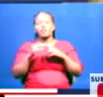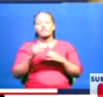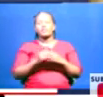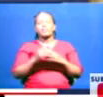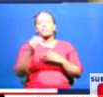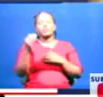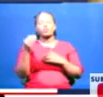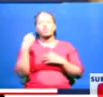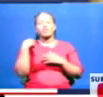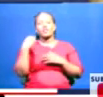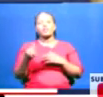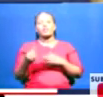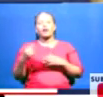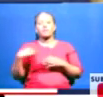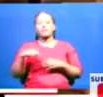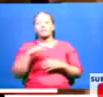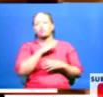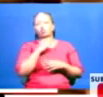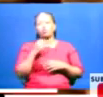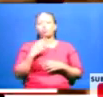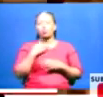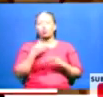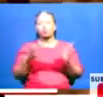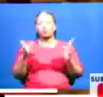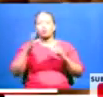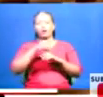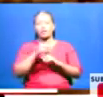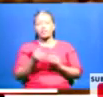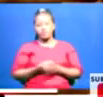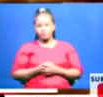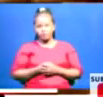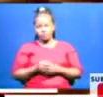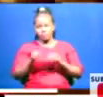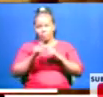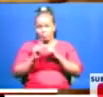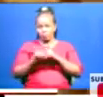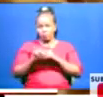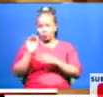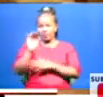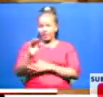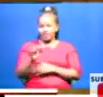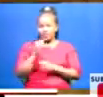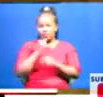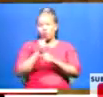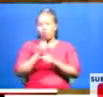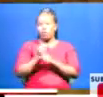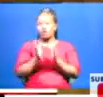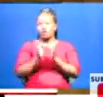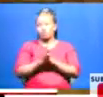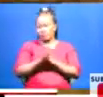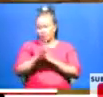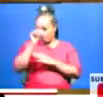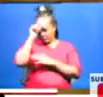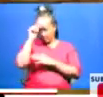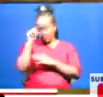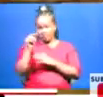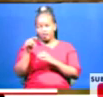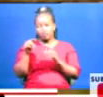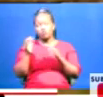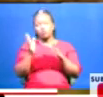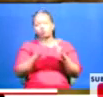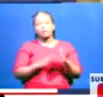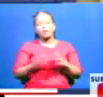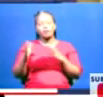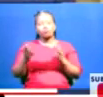we target to achieve. He has called for integration with various government agencies that will broaden the scope of tourism